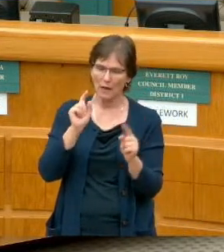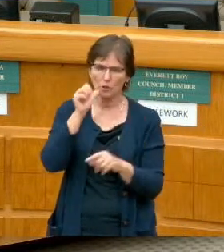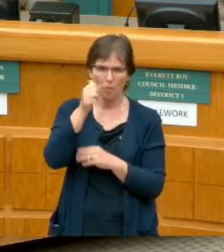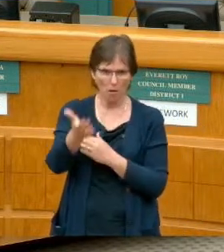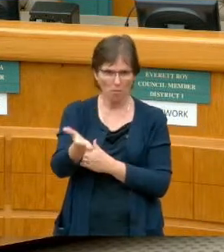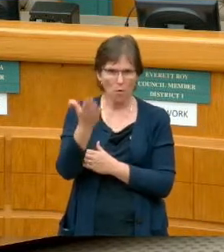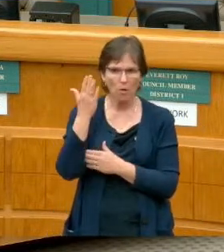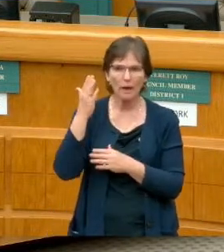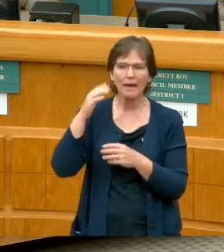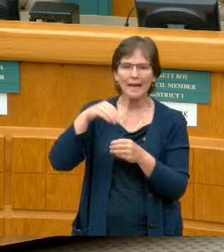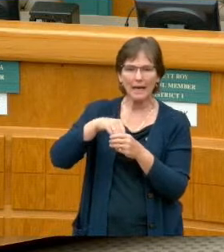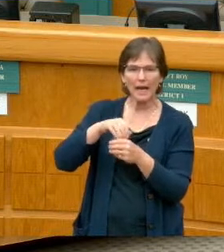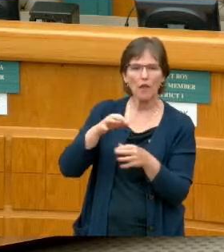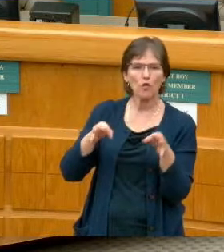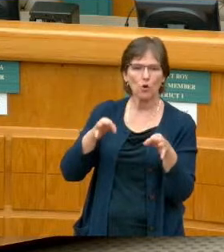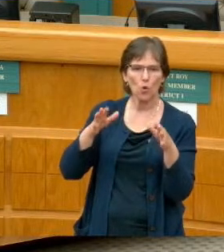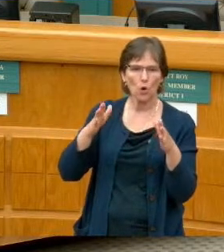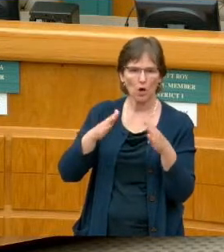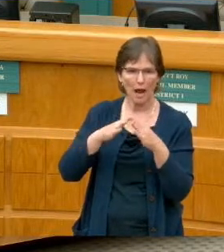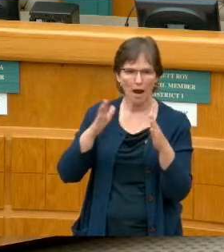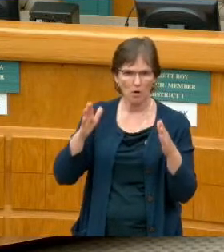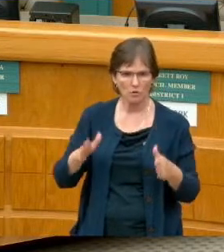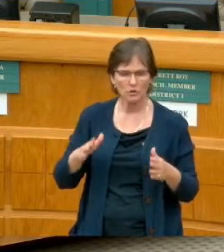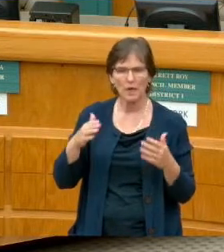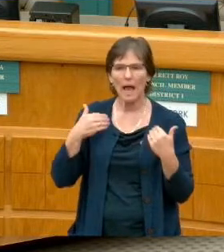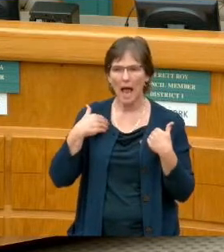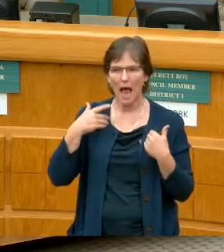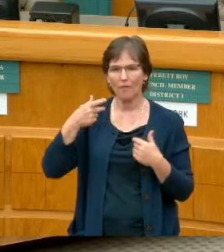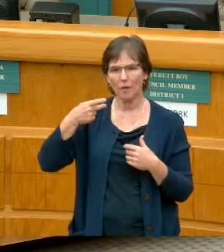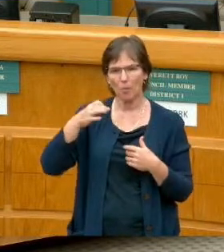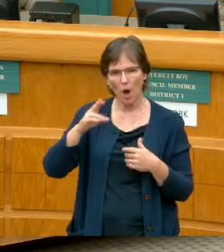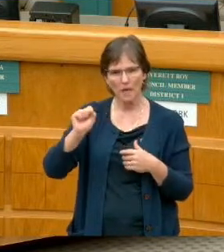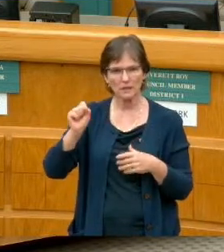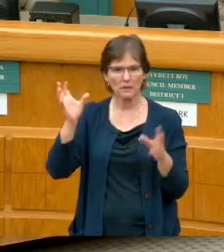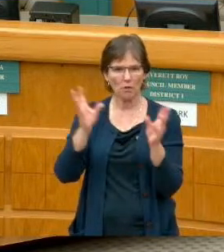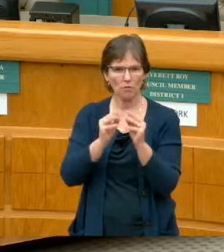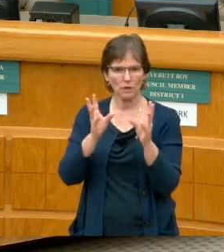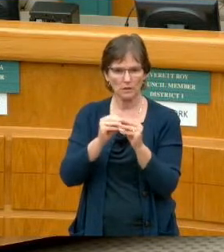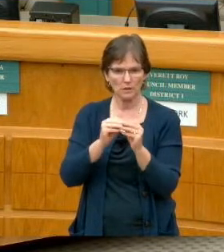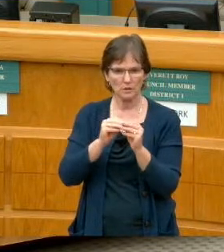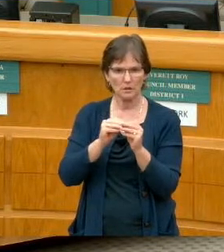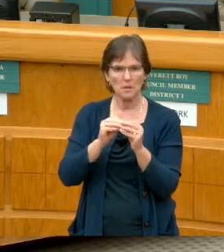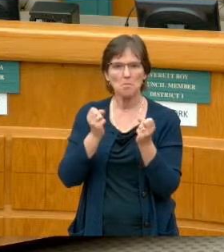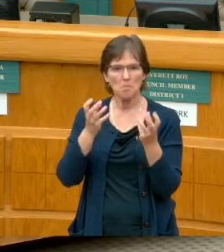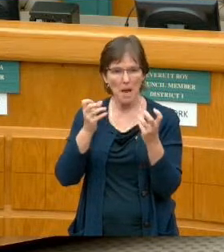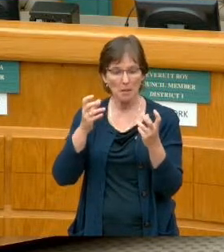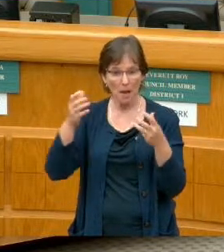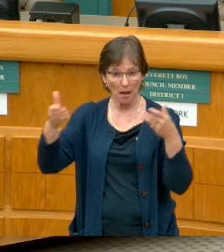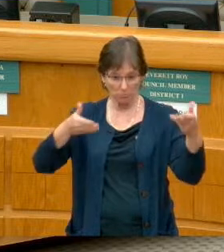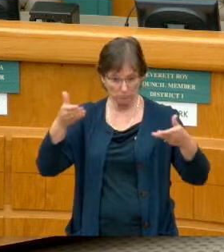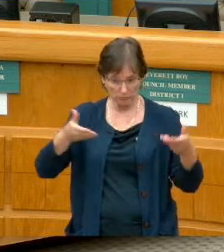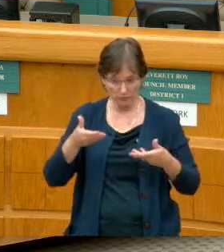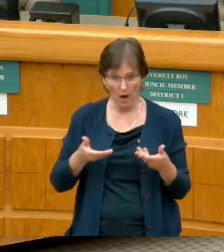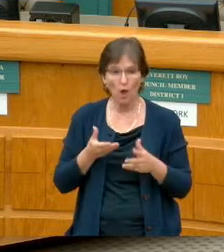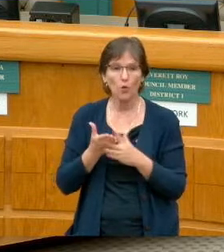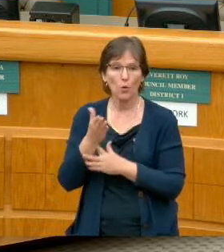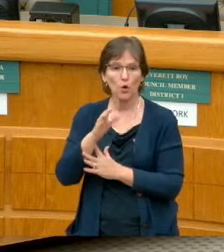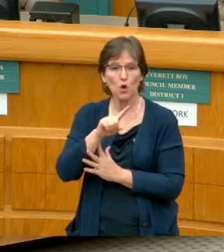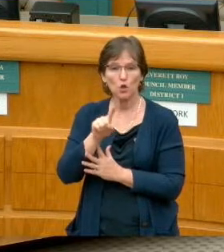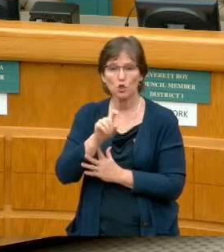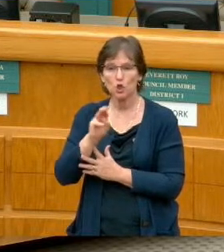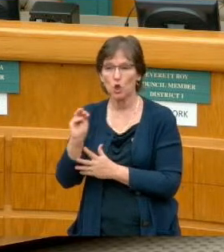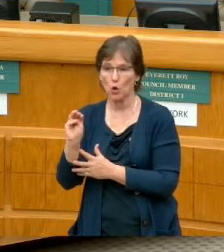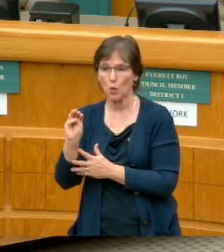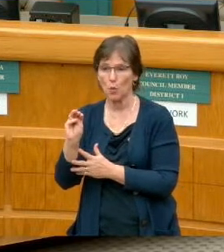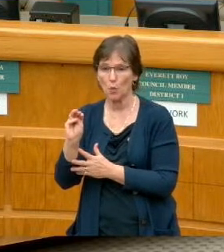Nueces County Courthouse. I've invited a lot of friends and a lot of electeds by Zoom. And the purpose of tomorrow is to talk